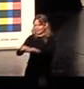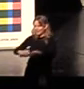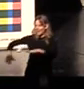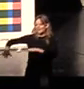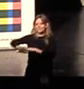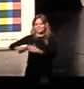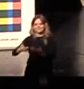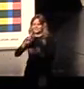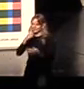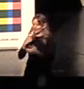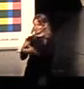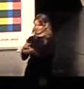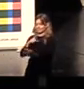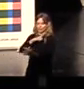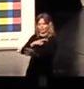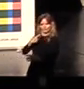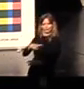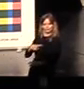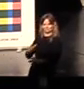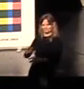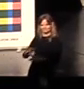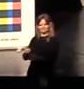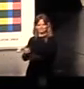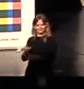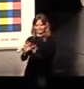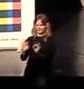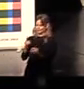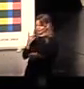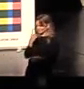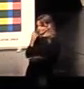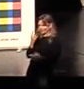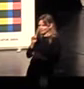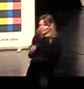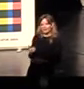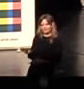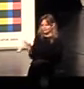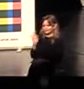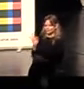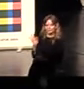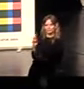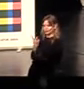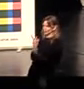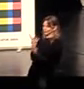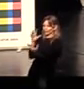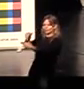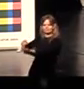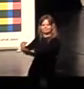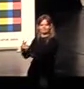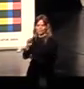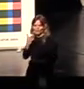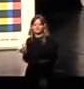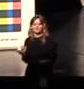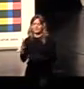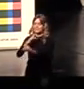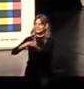of drie wil of een social kans dat je doen dat sooth de people you belong to zo saai pi x